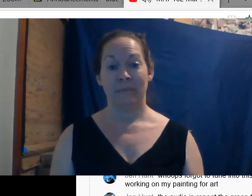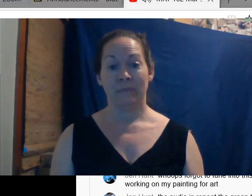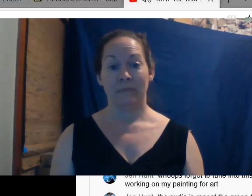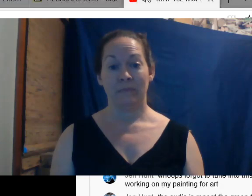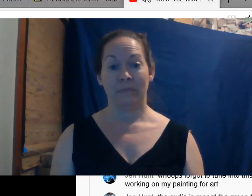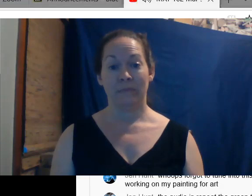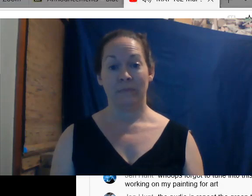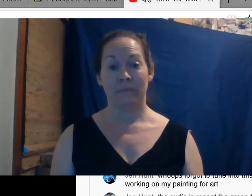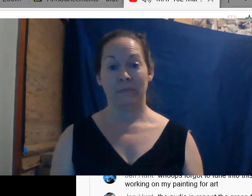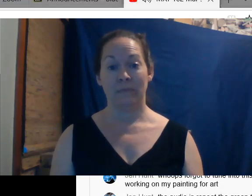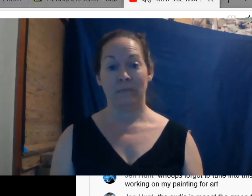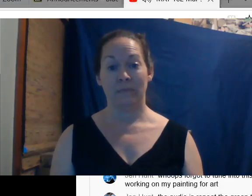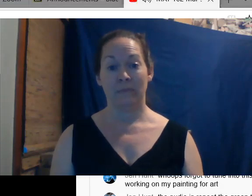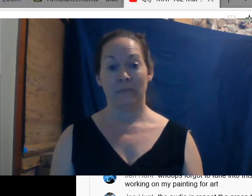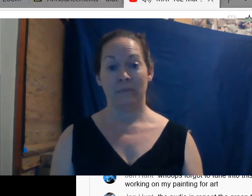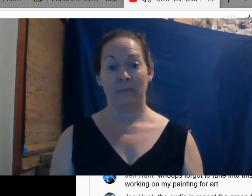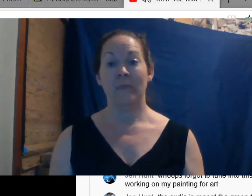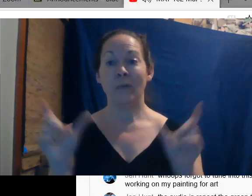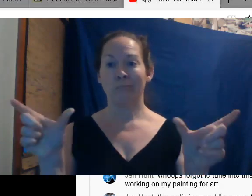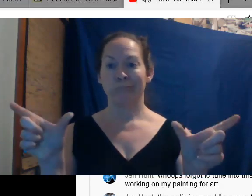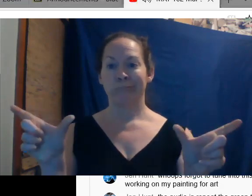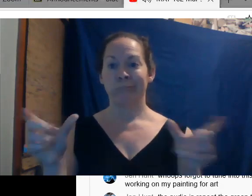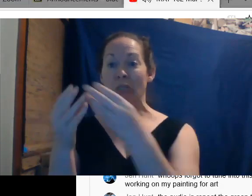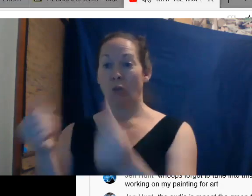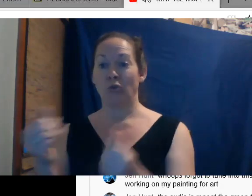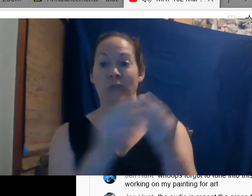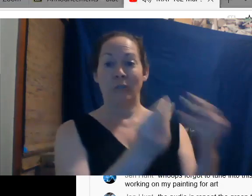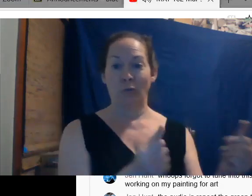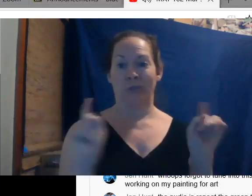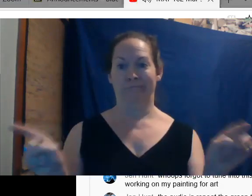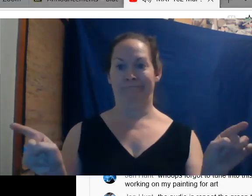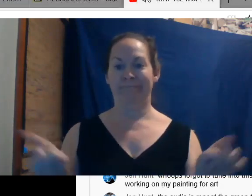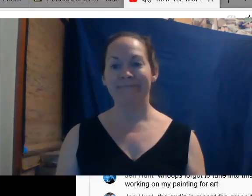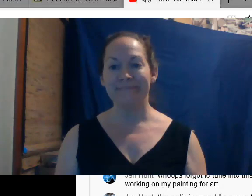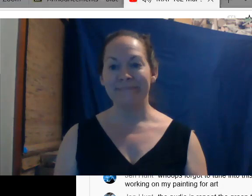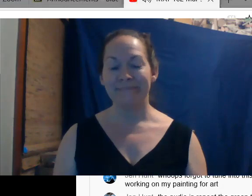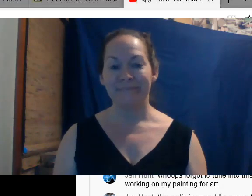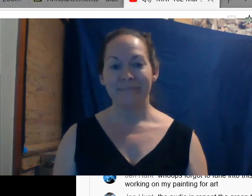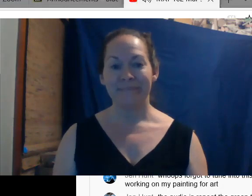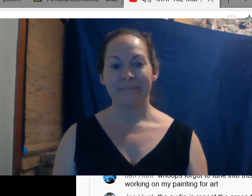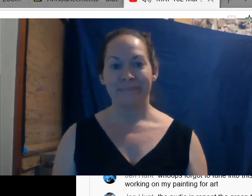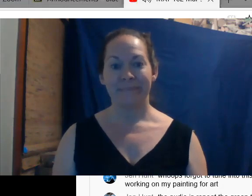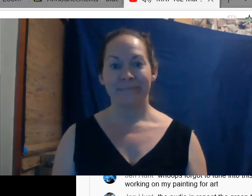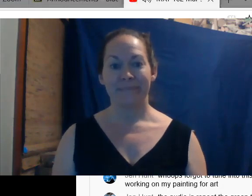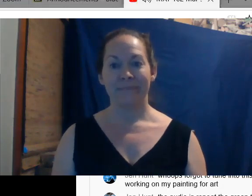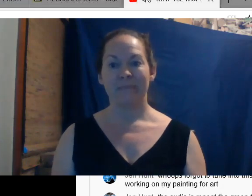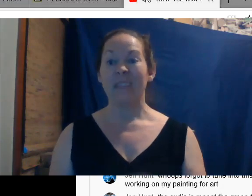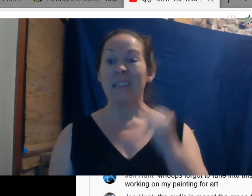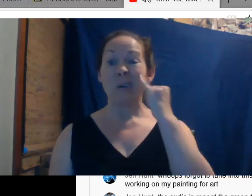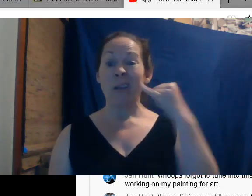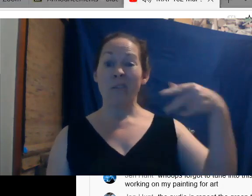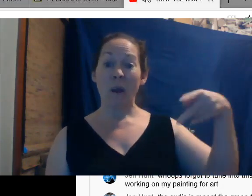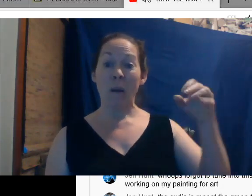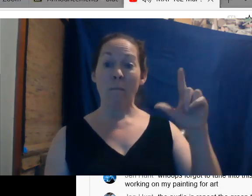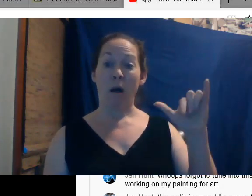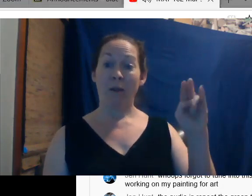1 equals 0. That'll give me my other solutions. That's where this is all going, is that we can take these larger polynomials and